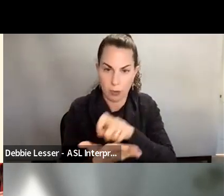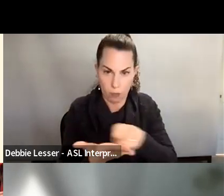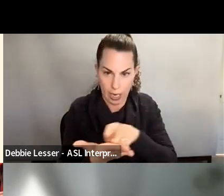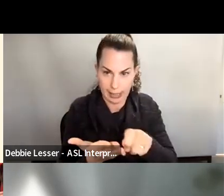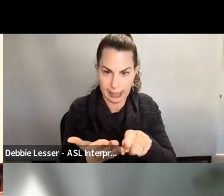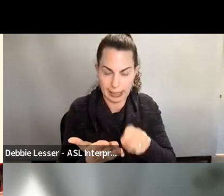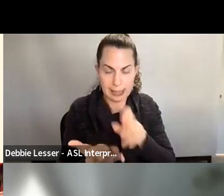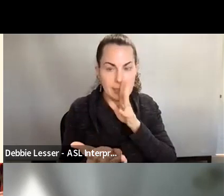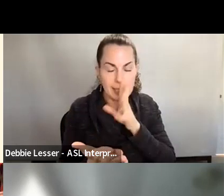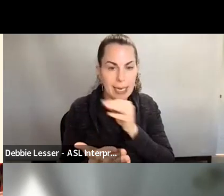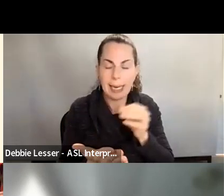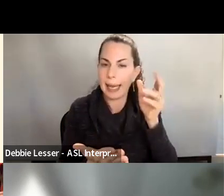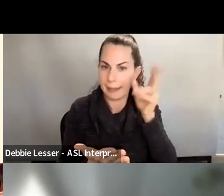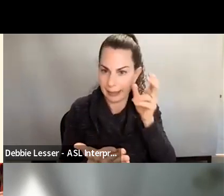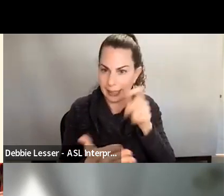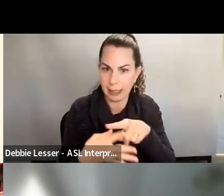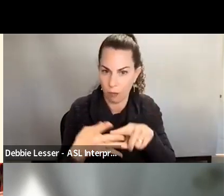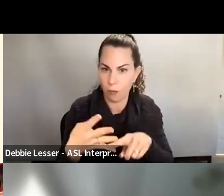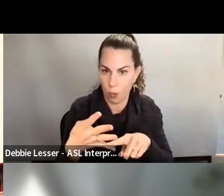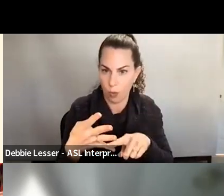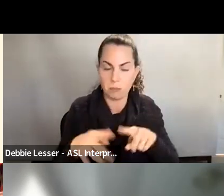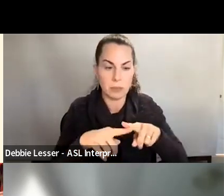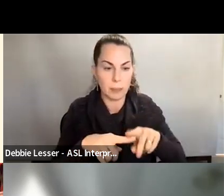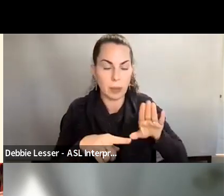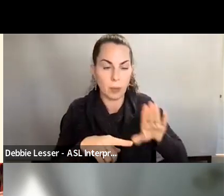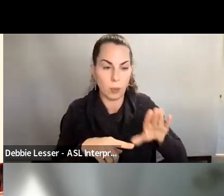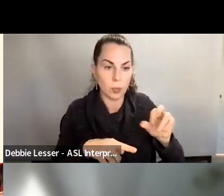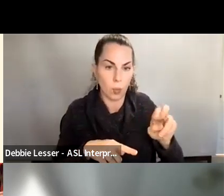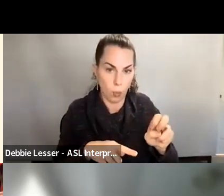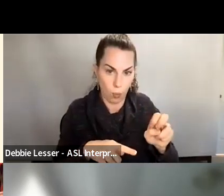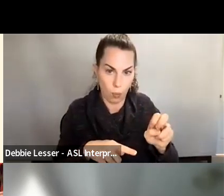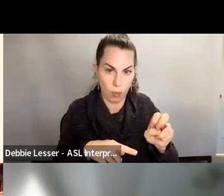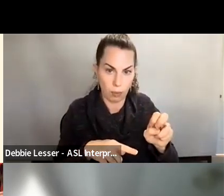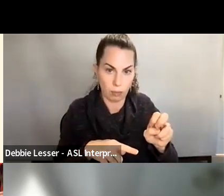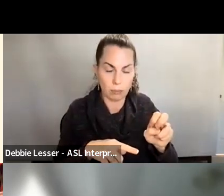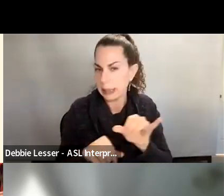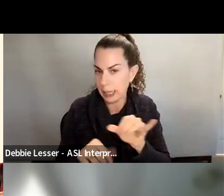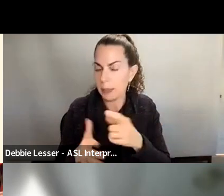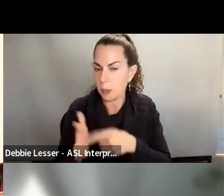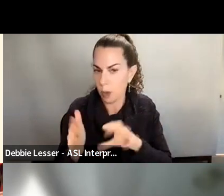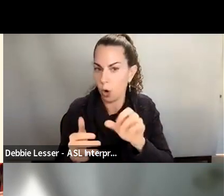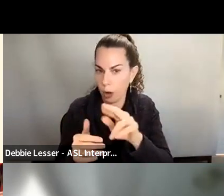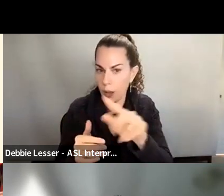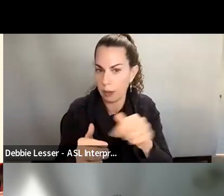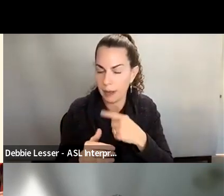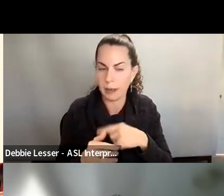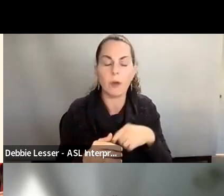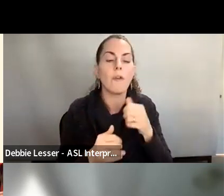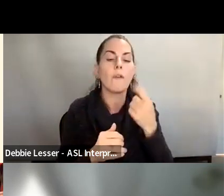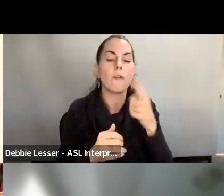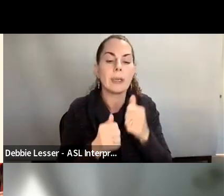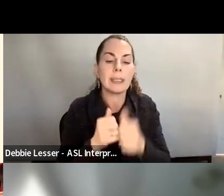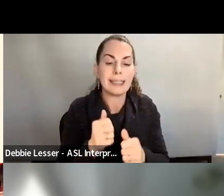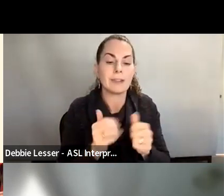get a score on all of those. And depending on the score the person receives, parallel to what Carla was saying, for each skill, they may